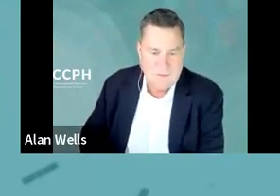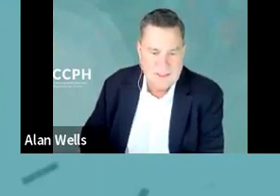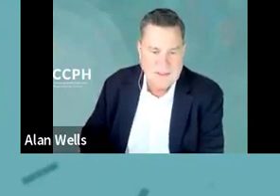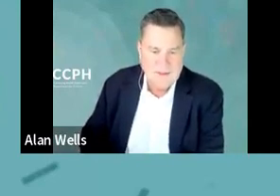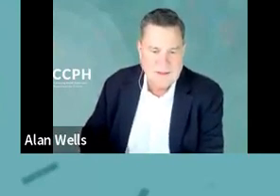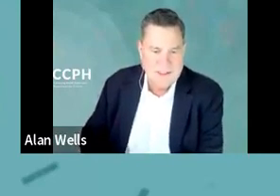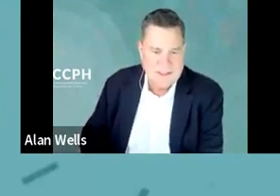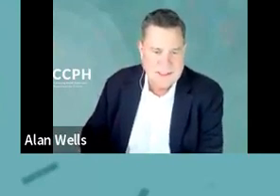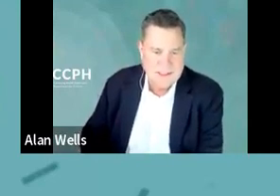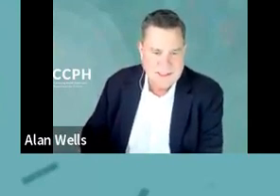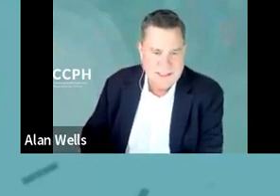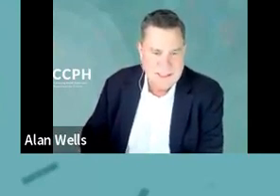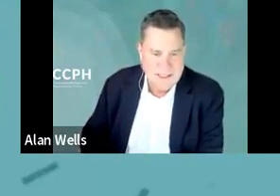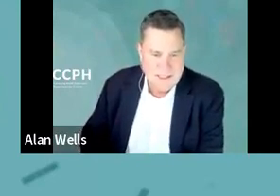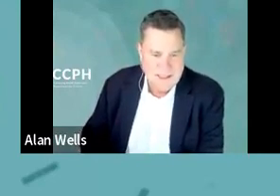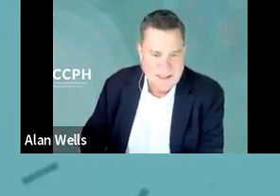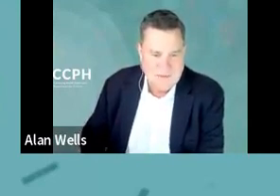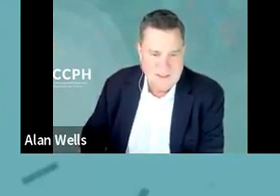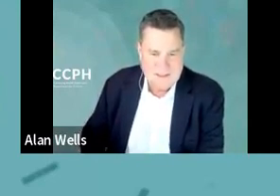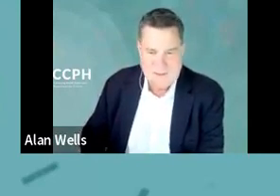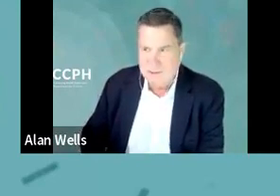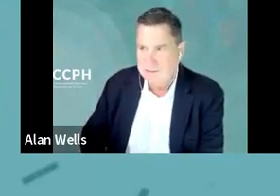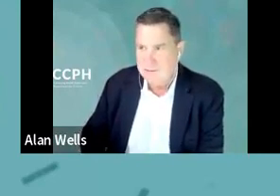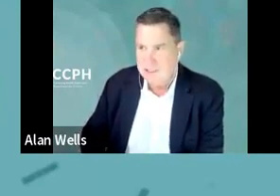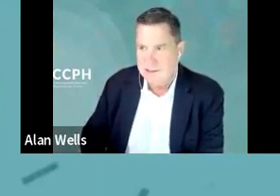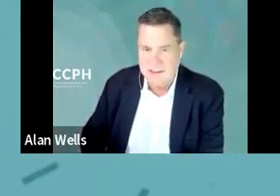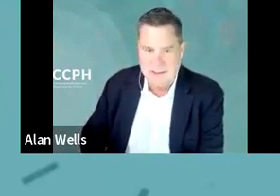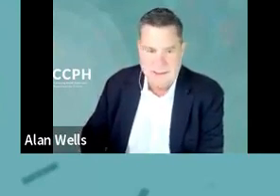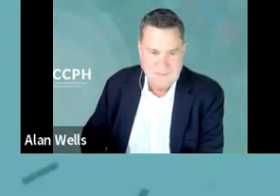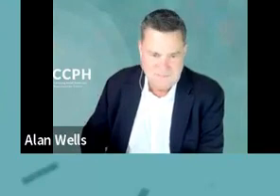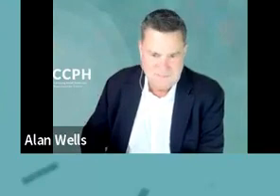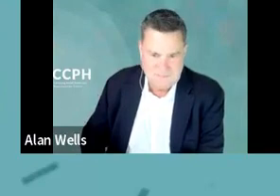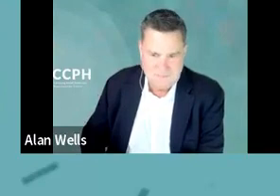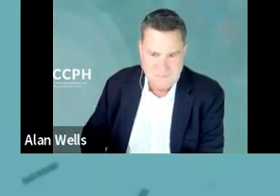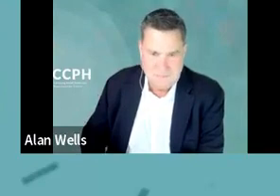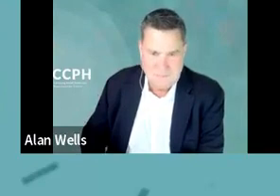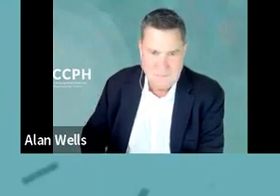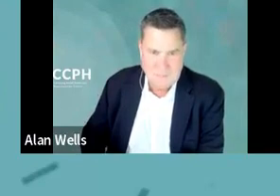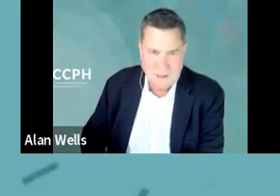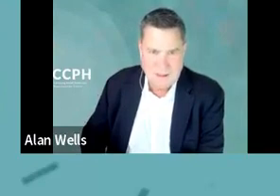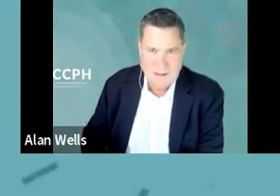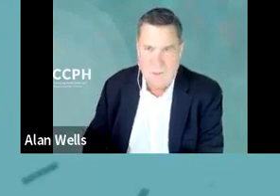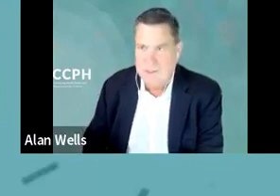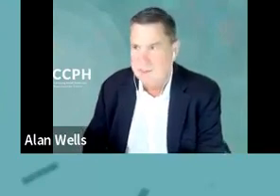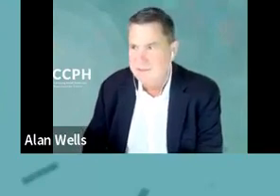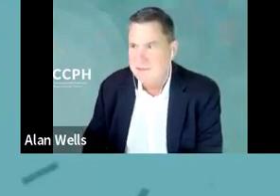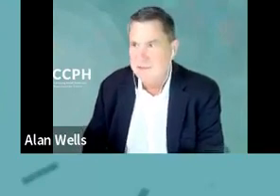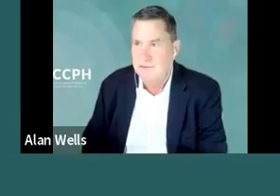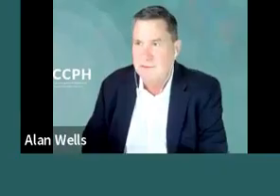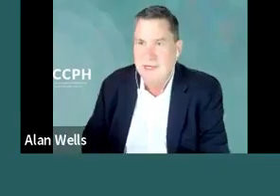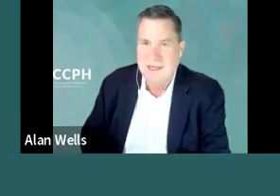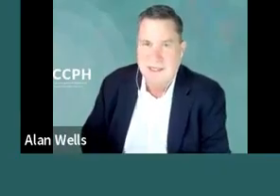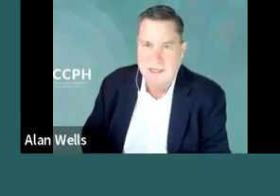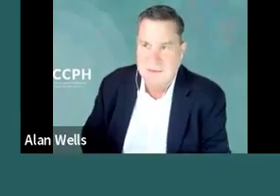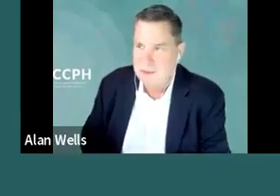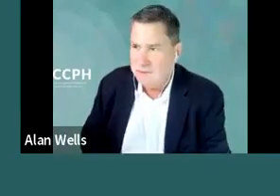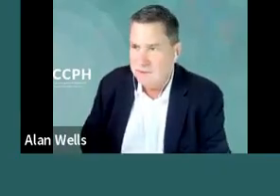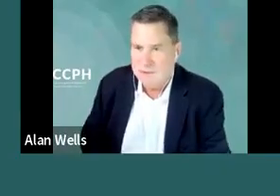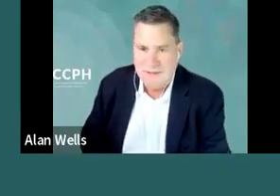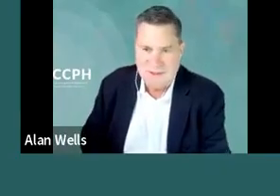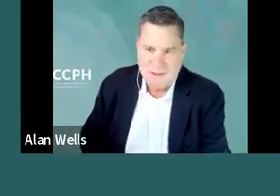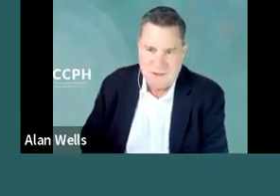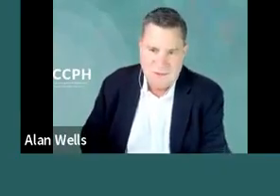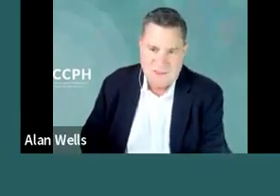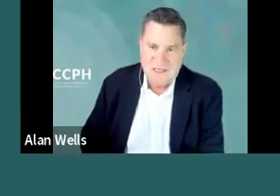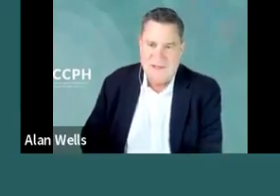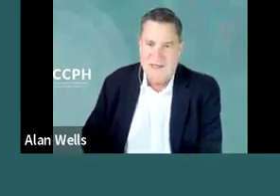more information about us on Facebook and LinkedIn. We'd love to help you